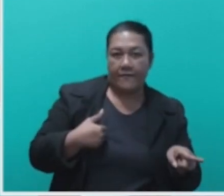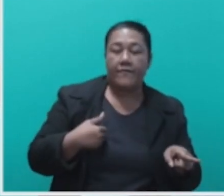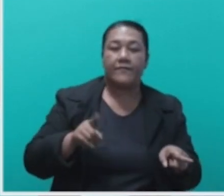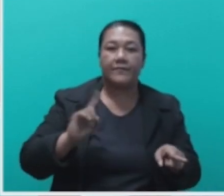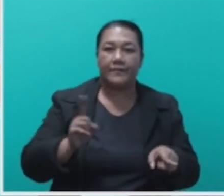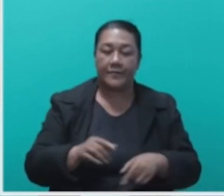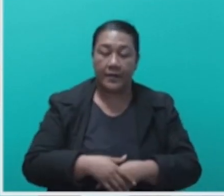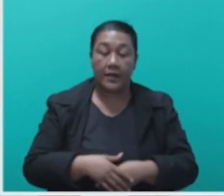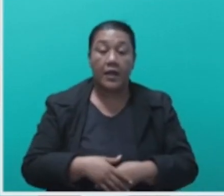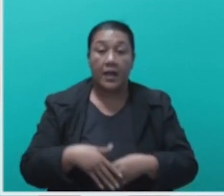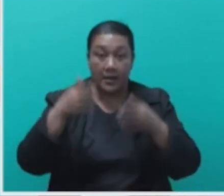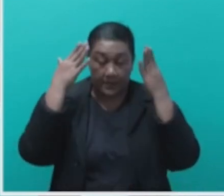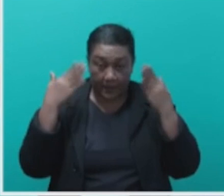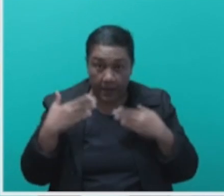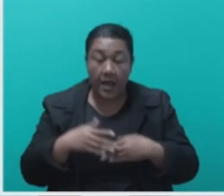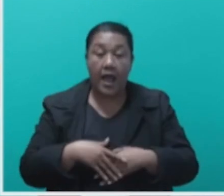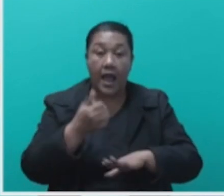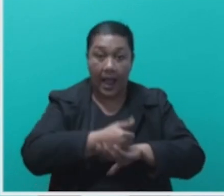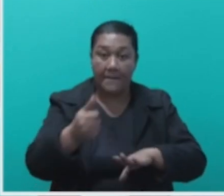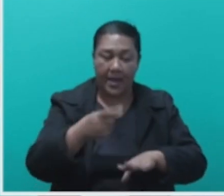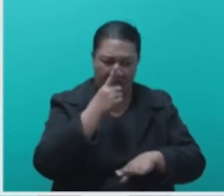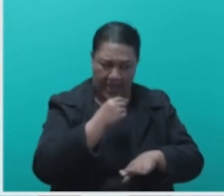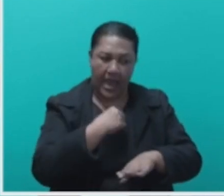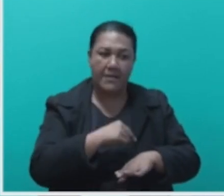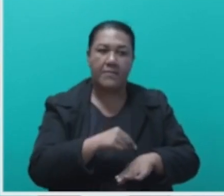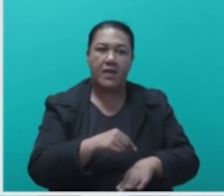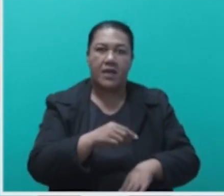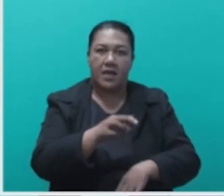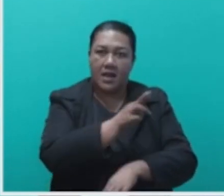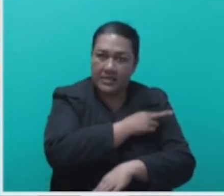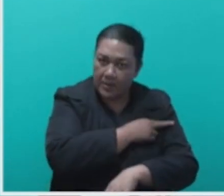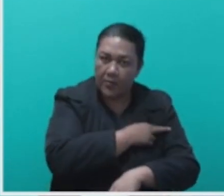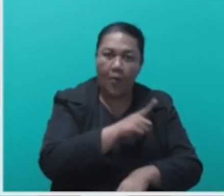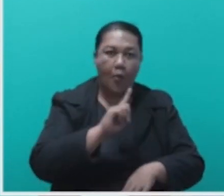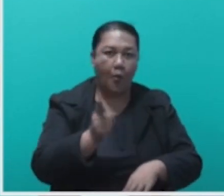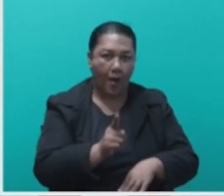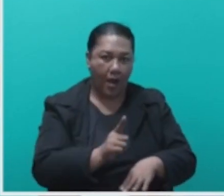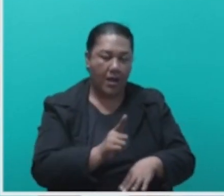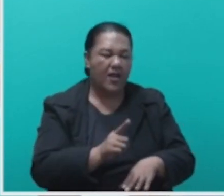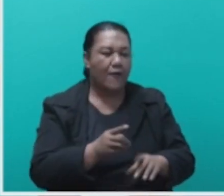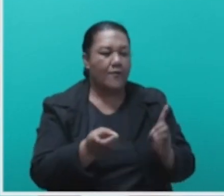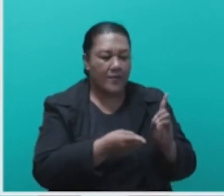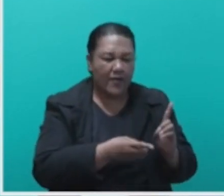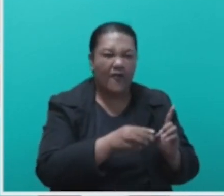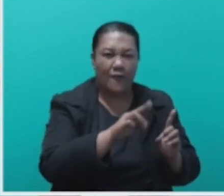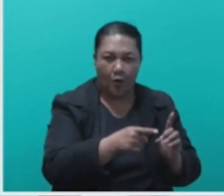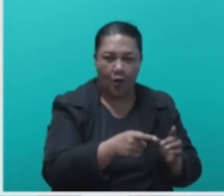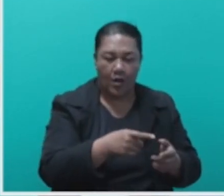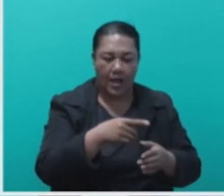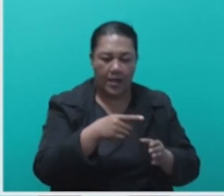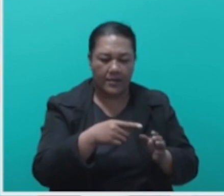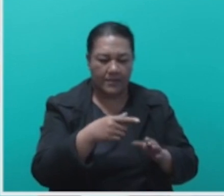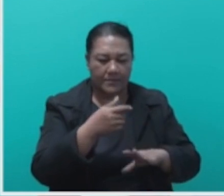Speaker, government can be held accountable for its actions and policies. Once the Act is